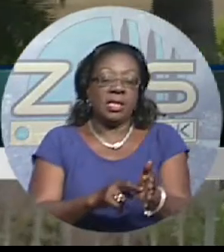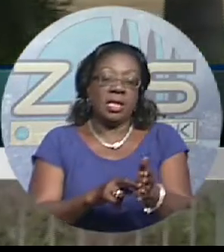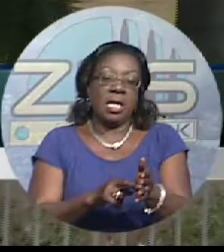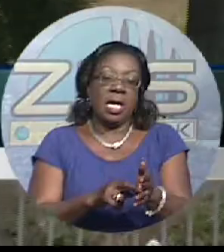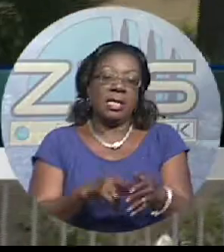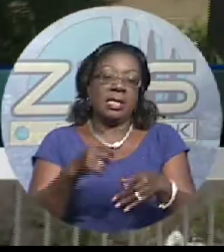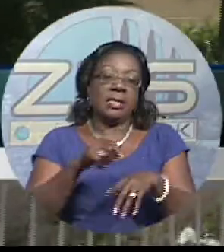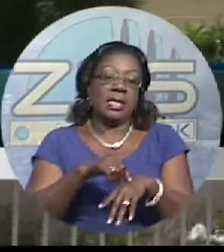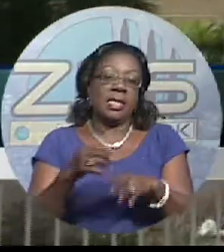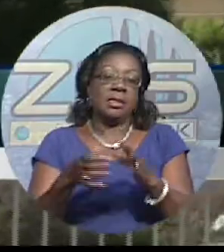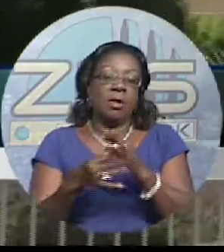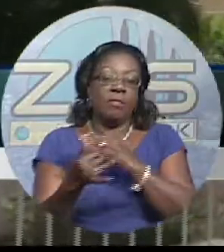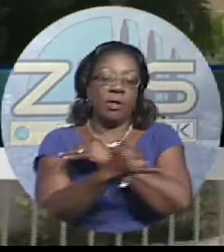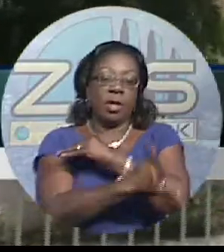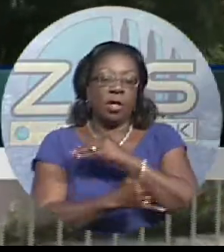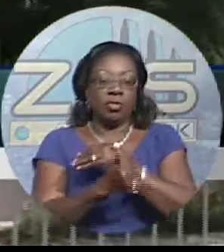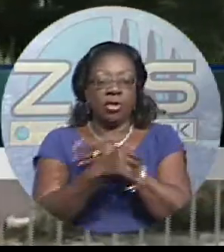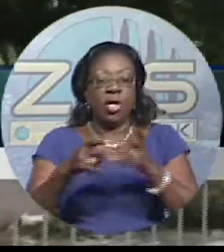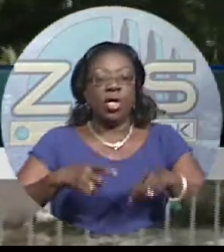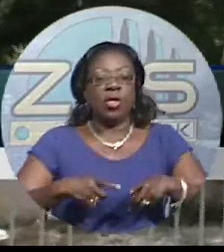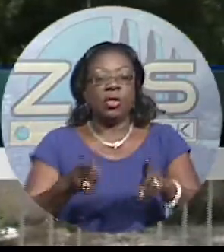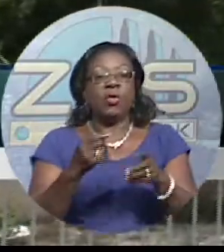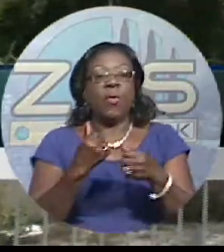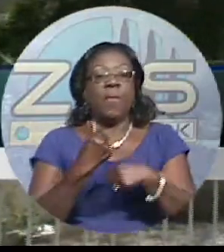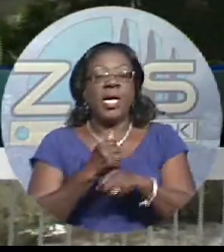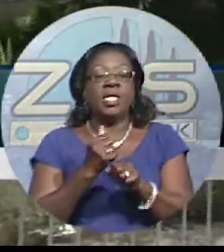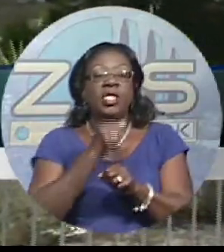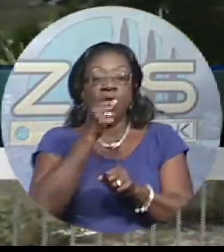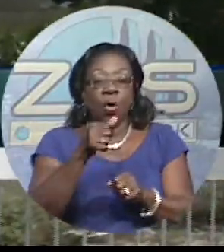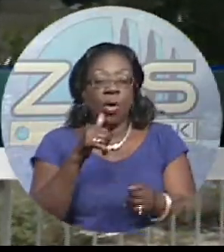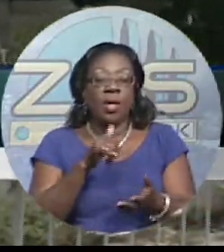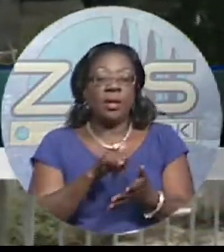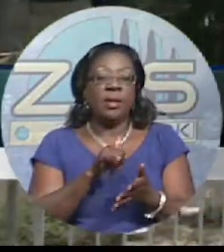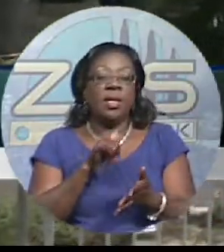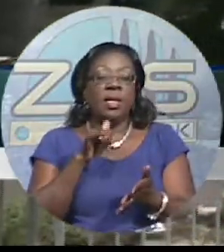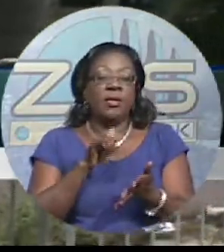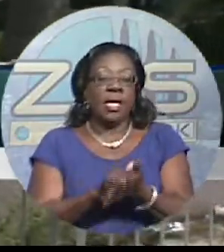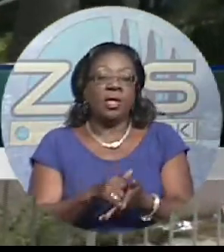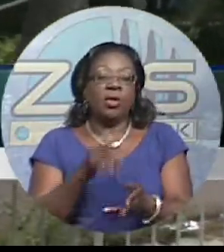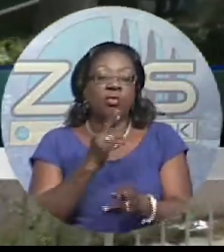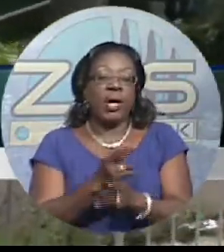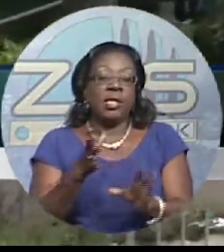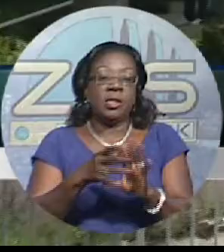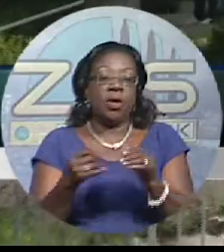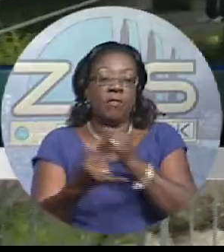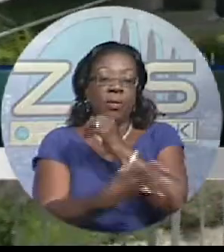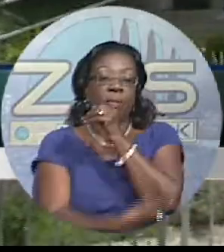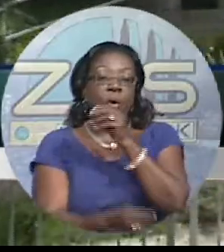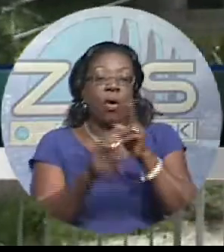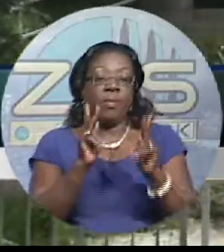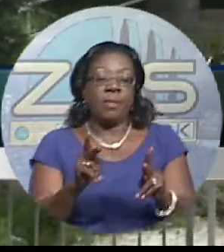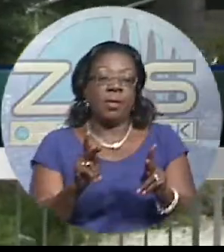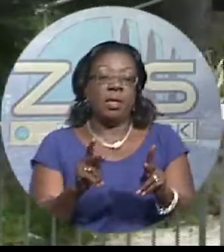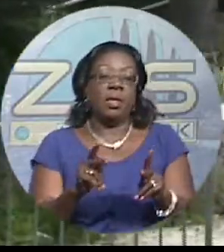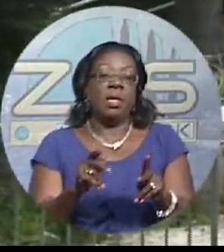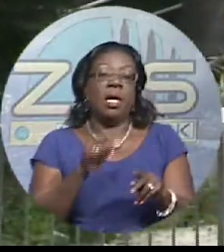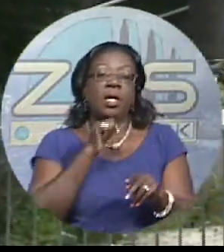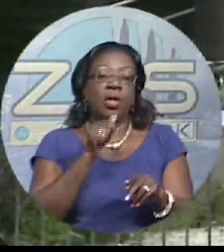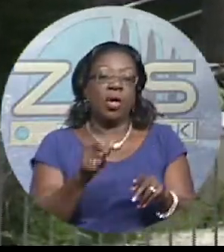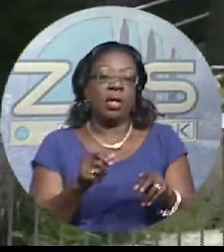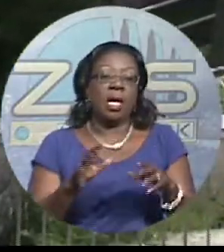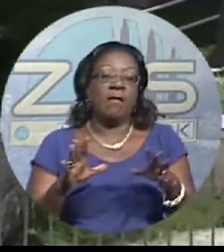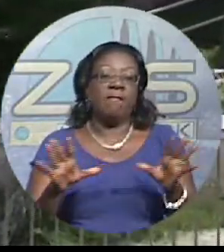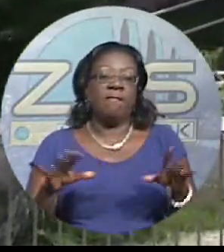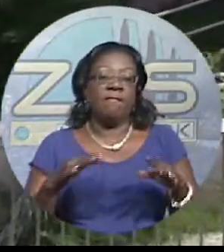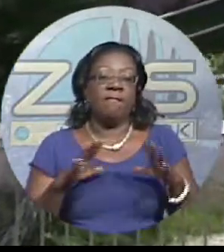state to ensure that constitutional rights of the poor are not breached and that they receive a fair trial. Fern Carey, ZNS